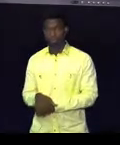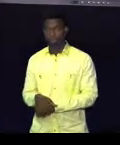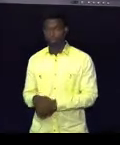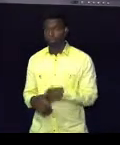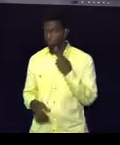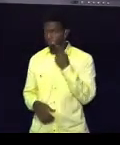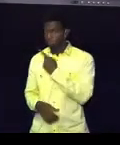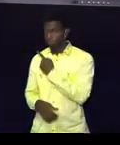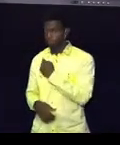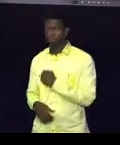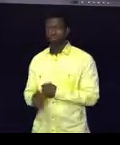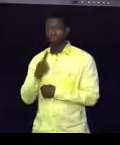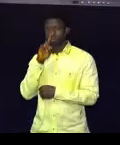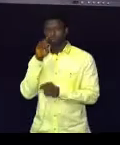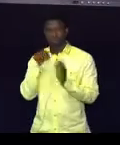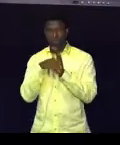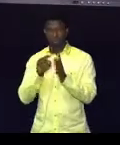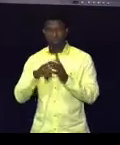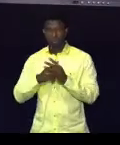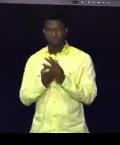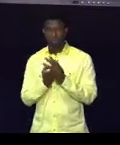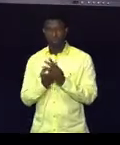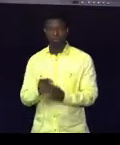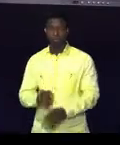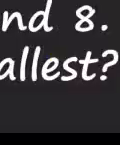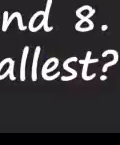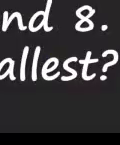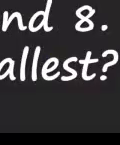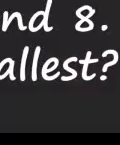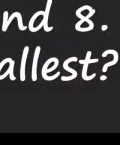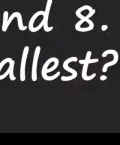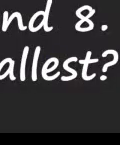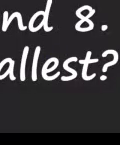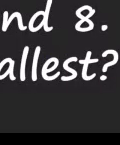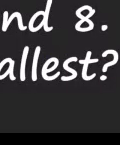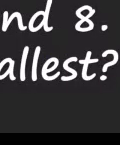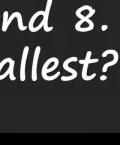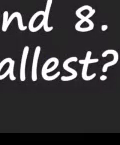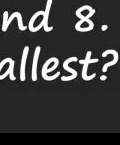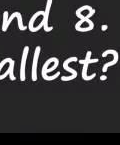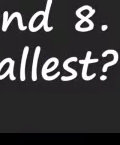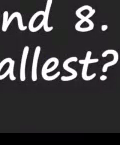mine in case you do not have it. You have 1 minute. Begin.